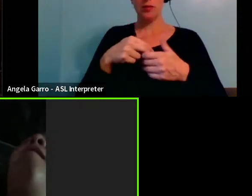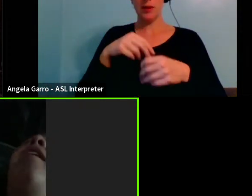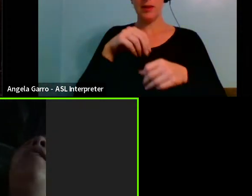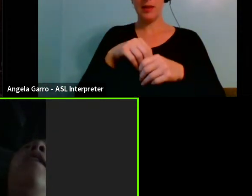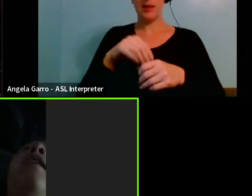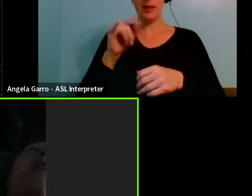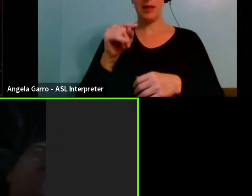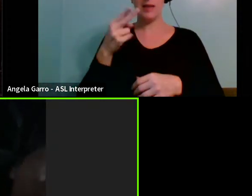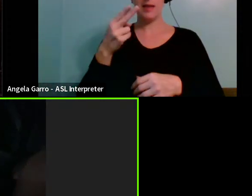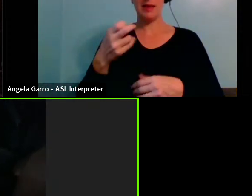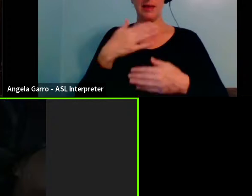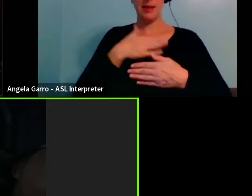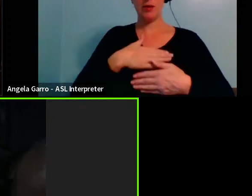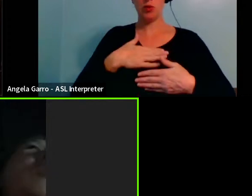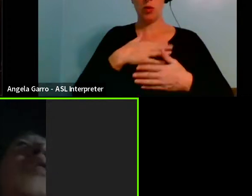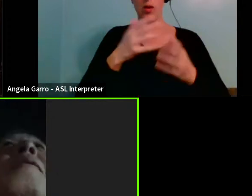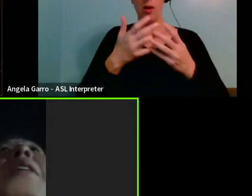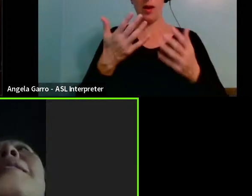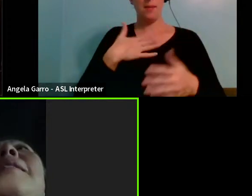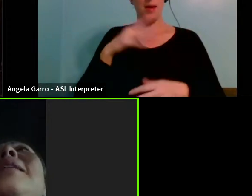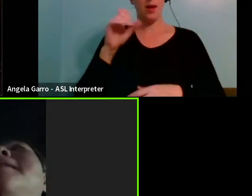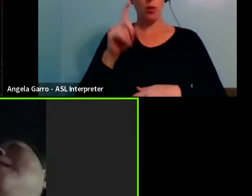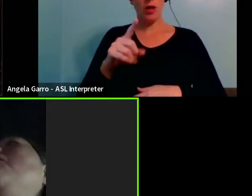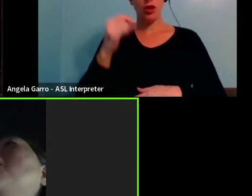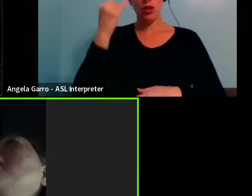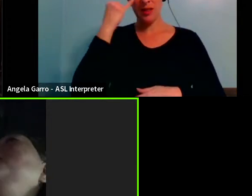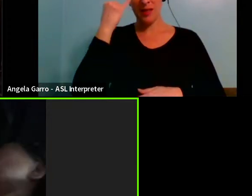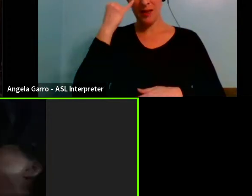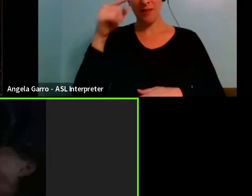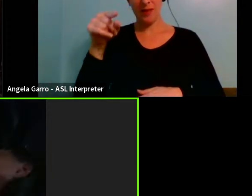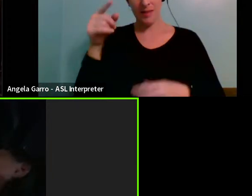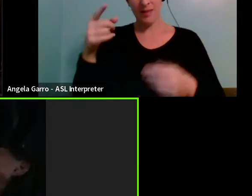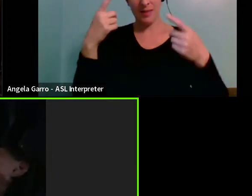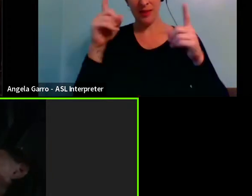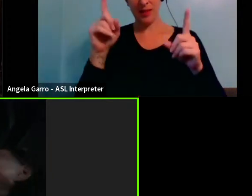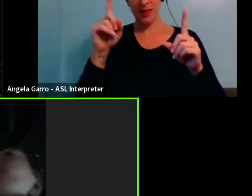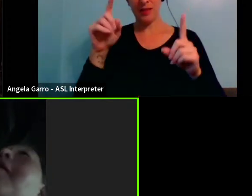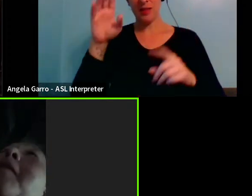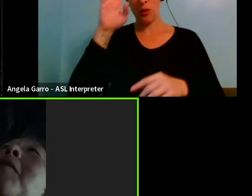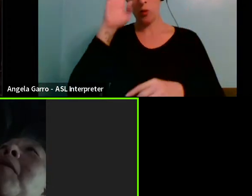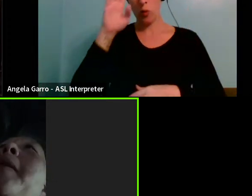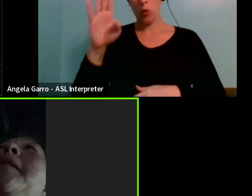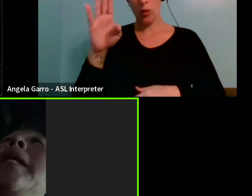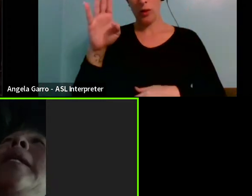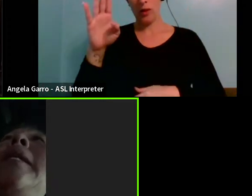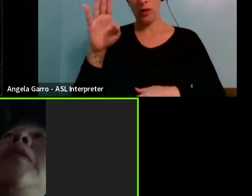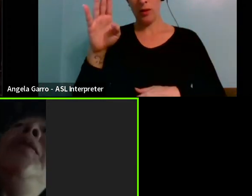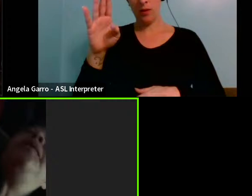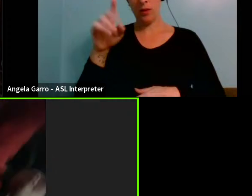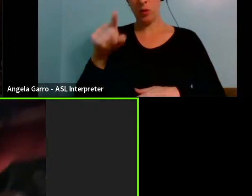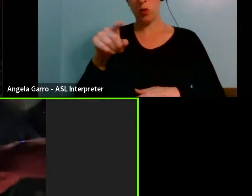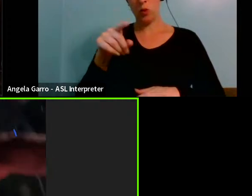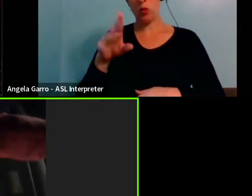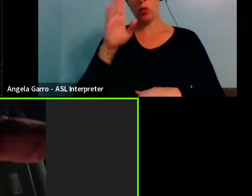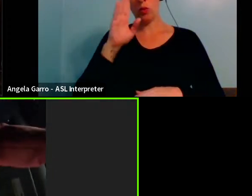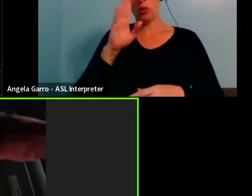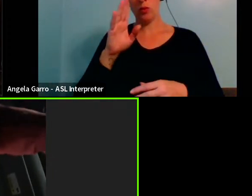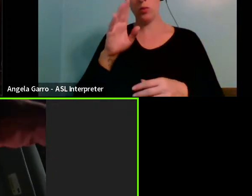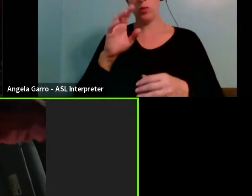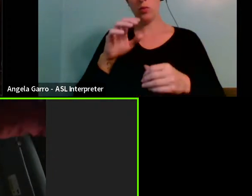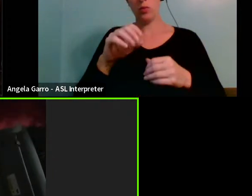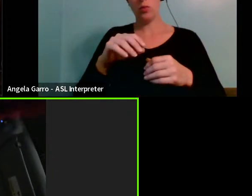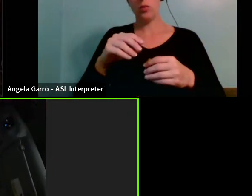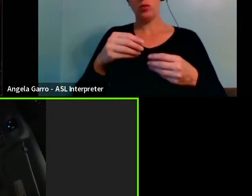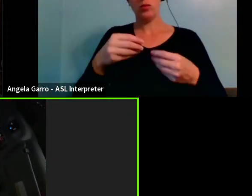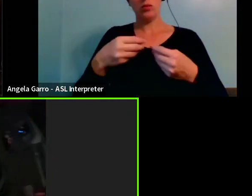enjoyed it a lot. My question is, so if this is successful, or are you going to extend it to the junior